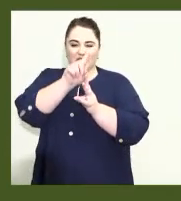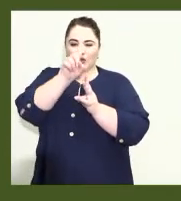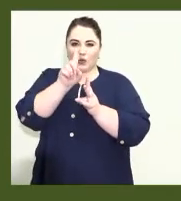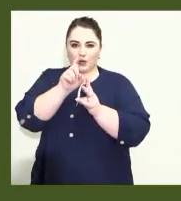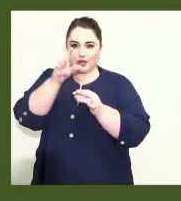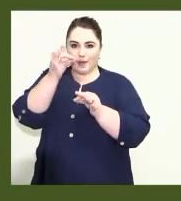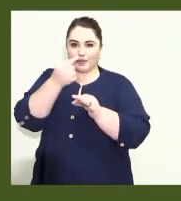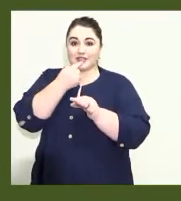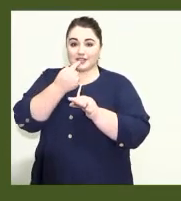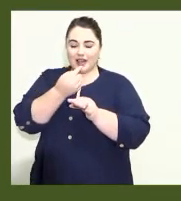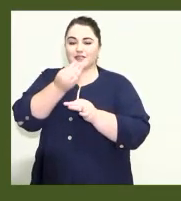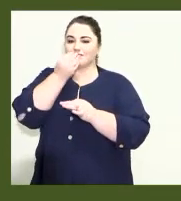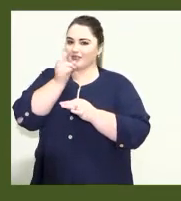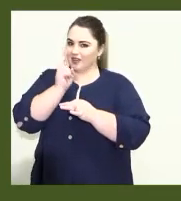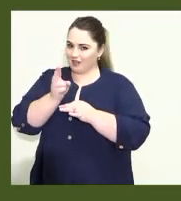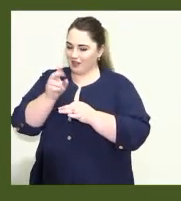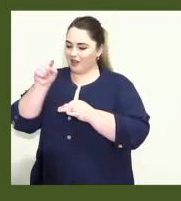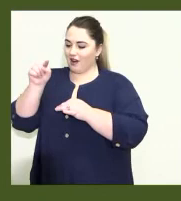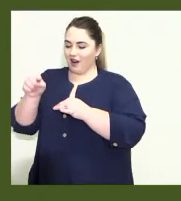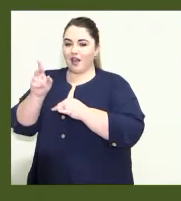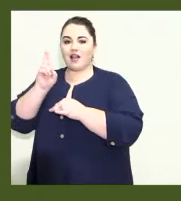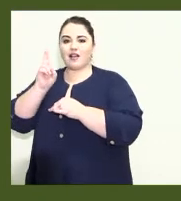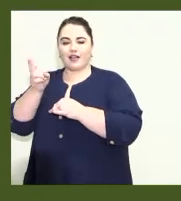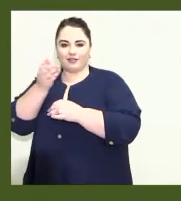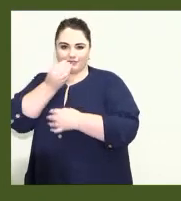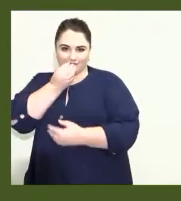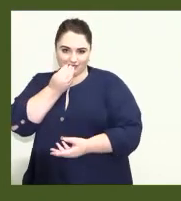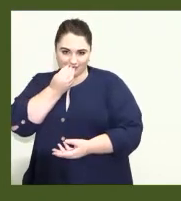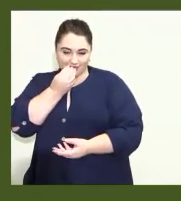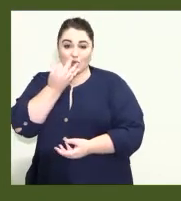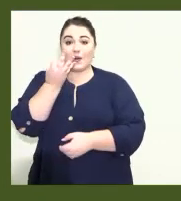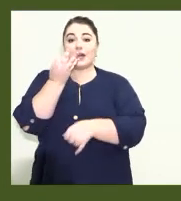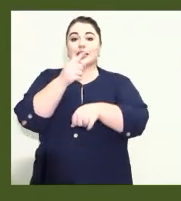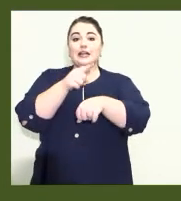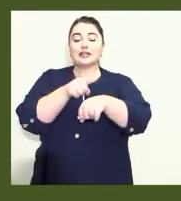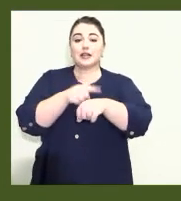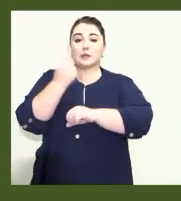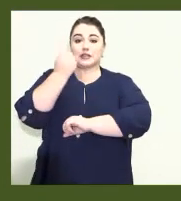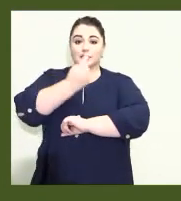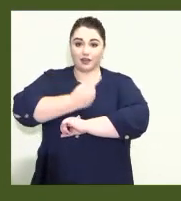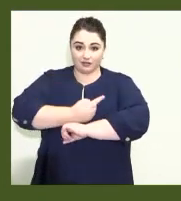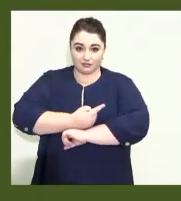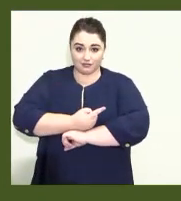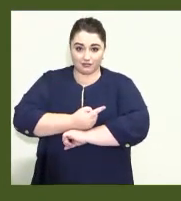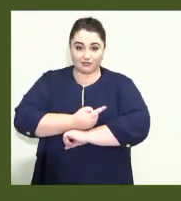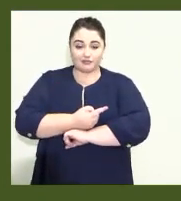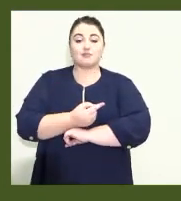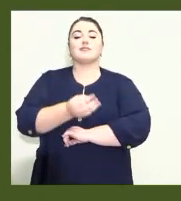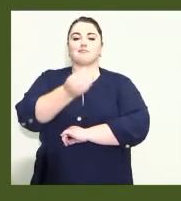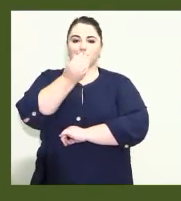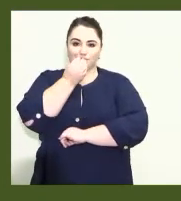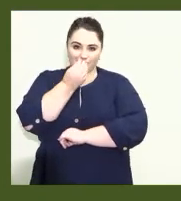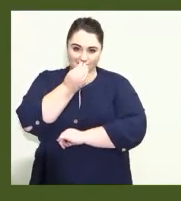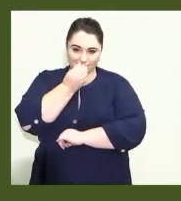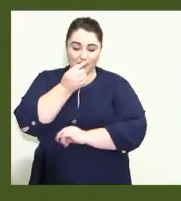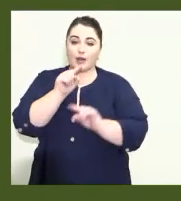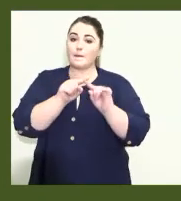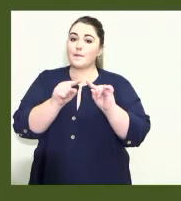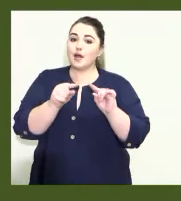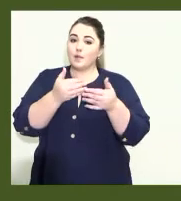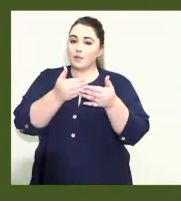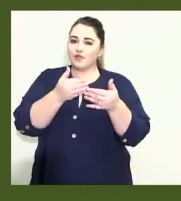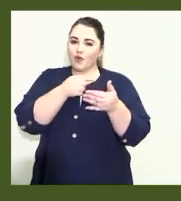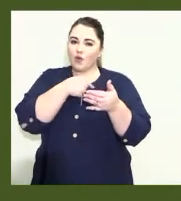told me, had another meal. And here the person had another meal. So three times a day, he or she ate.